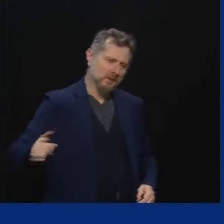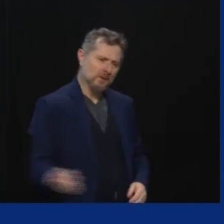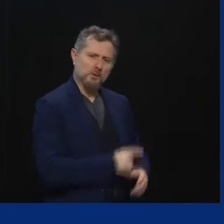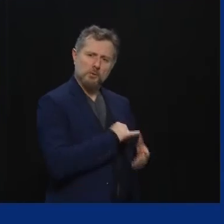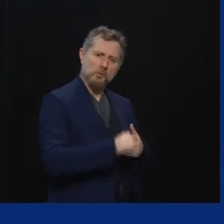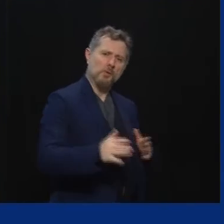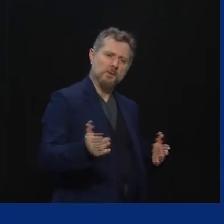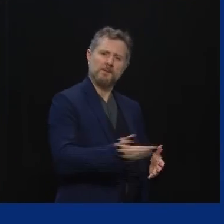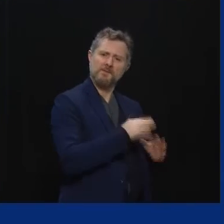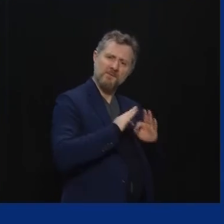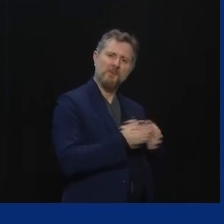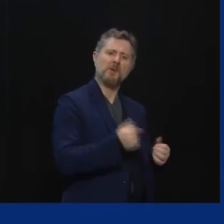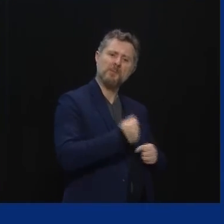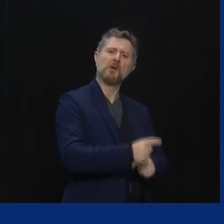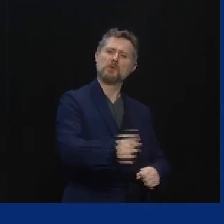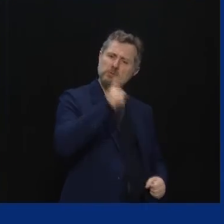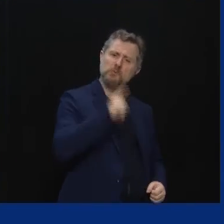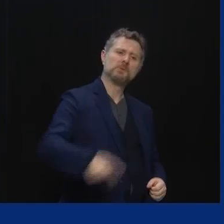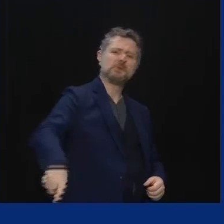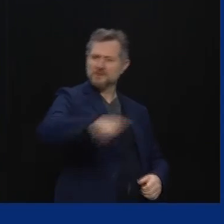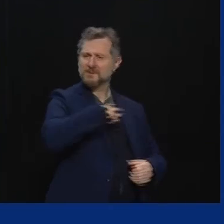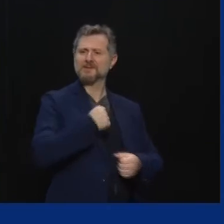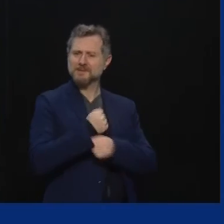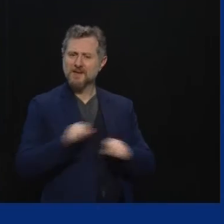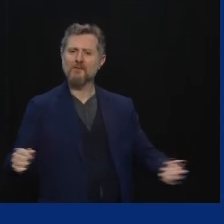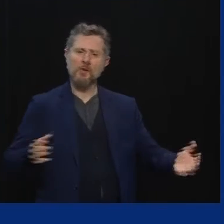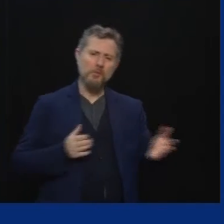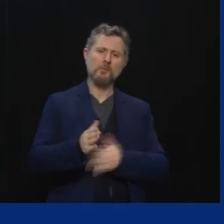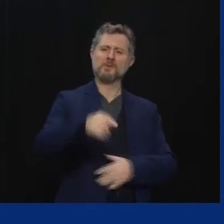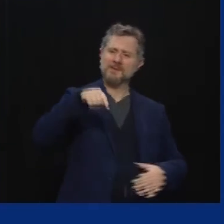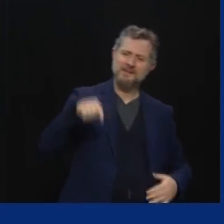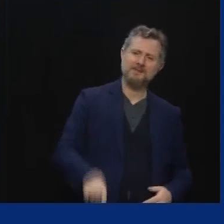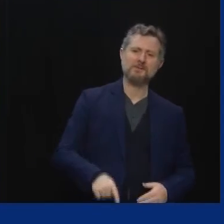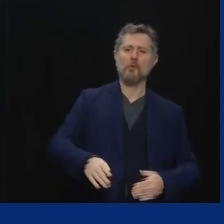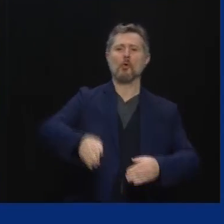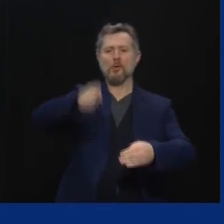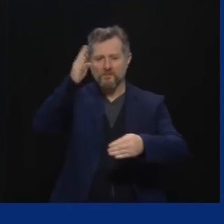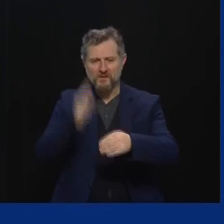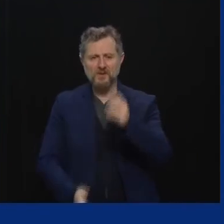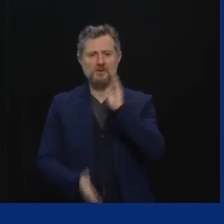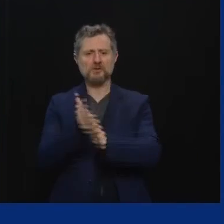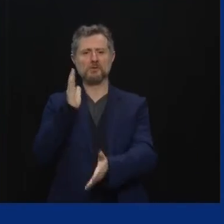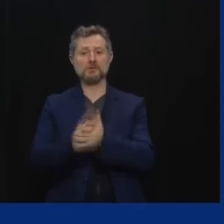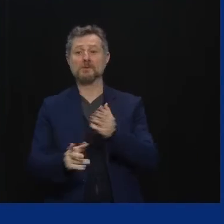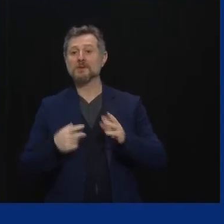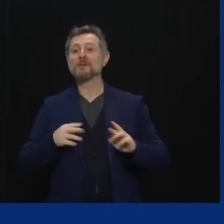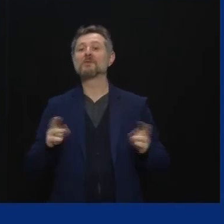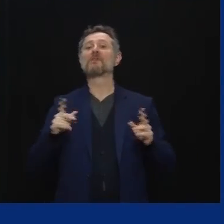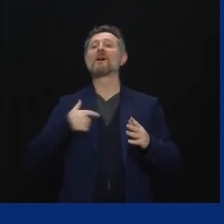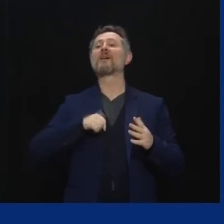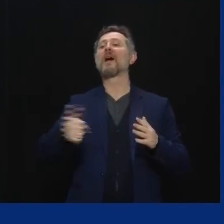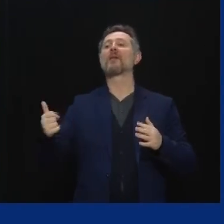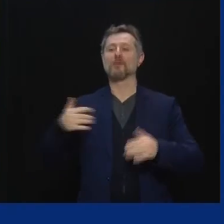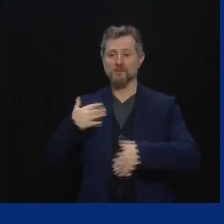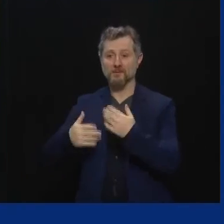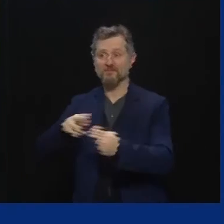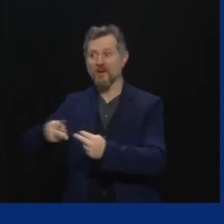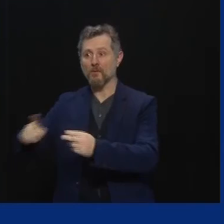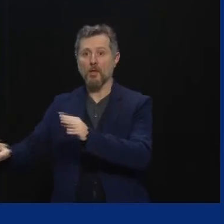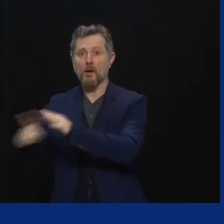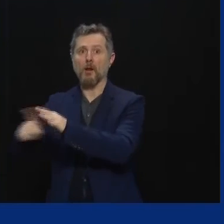we can get through this and finally declare an end to this, or at least be ready for variants. We also have something that is exciting, which is I spoke